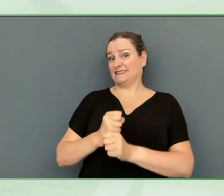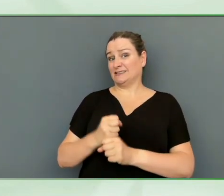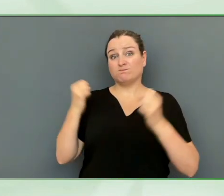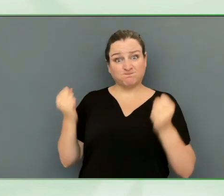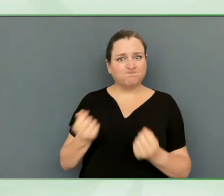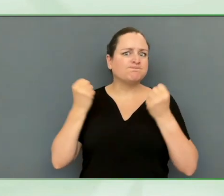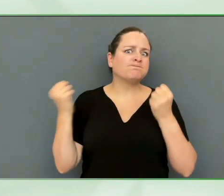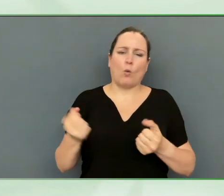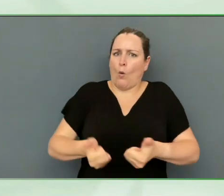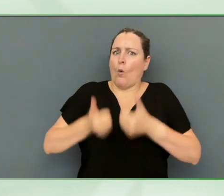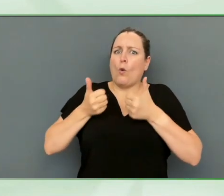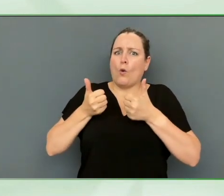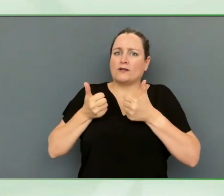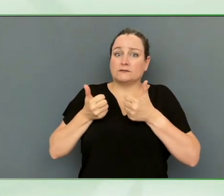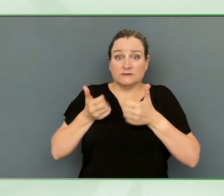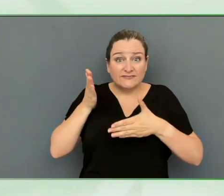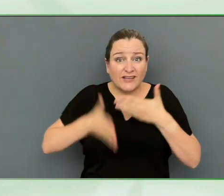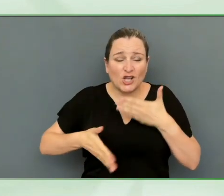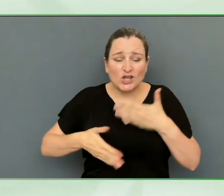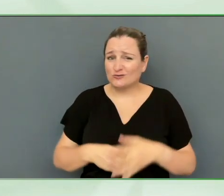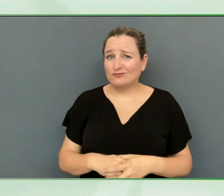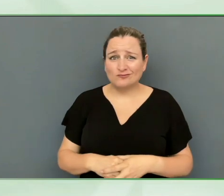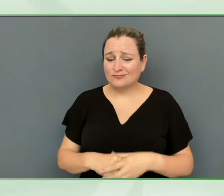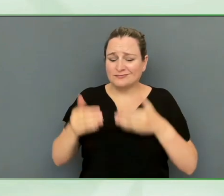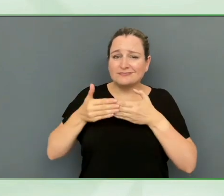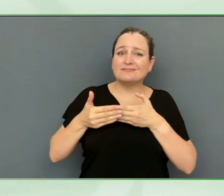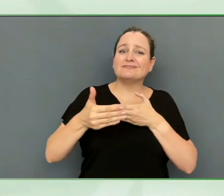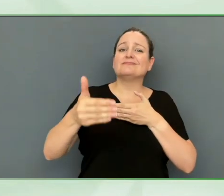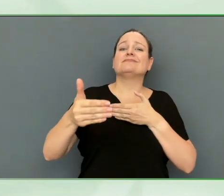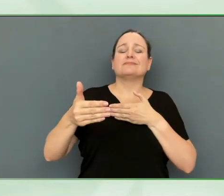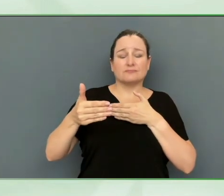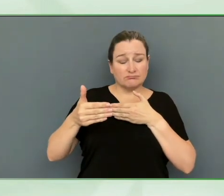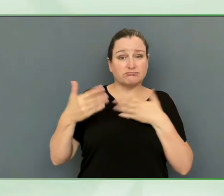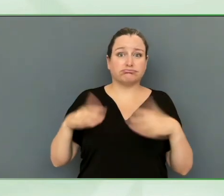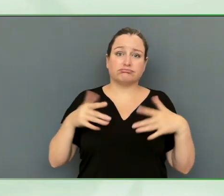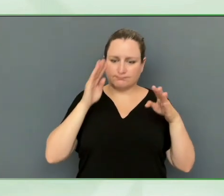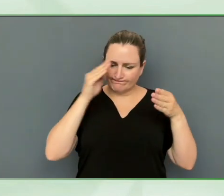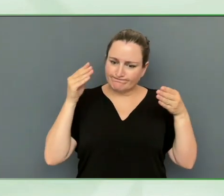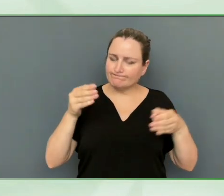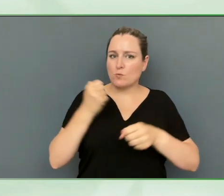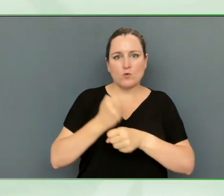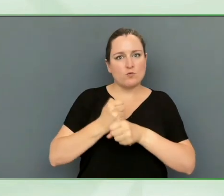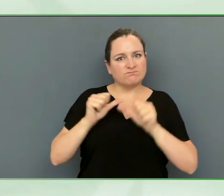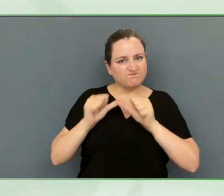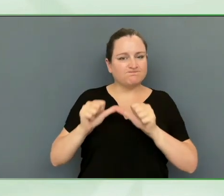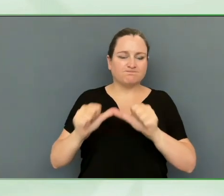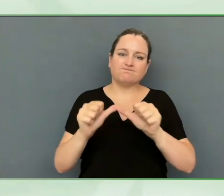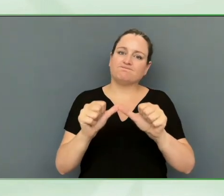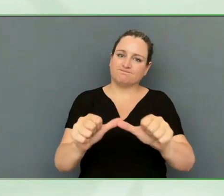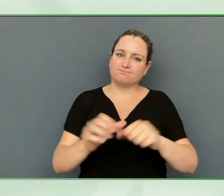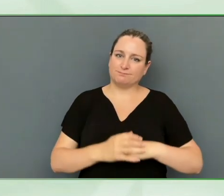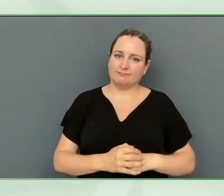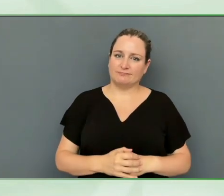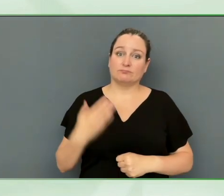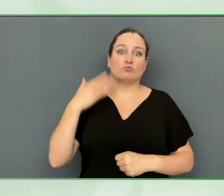and things sometimes take a lot longer than we would like, but we are striving towards making a